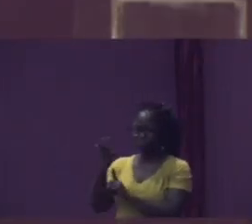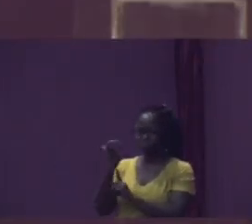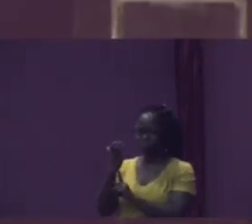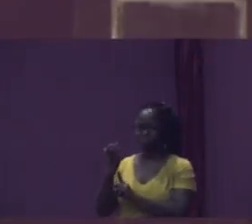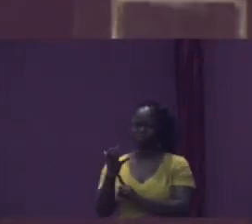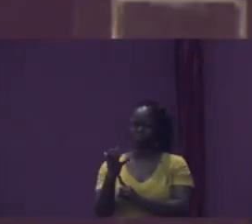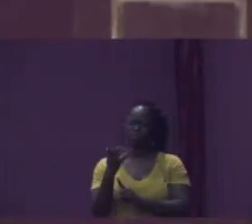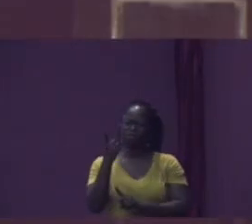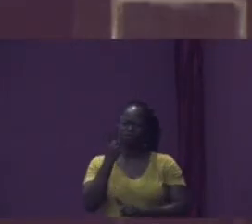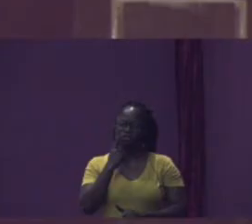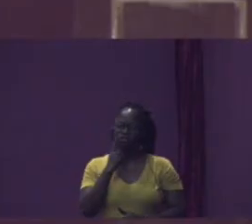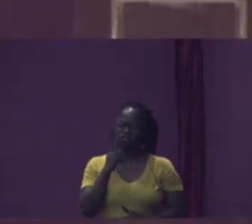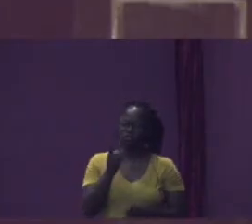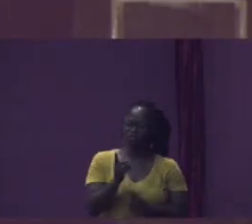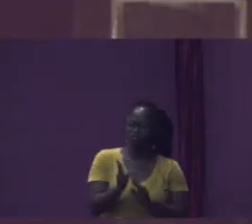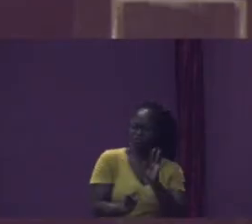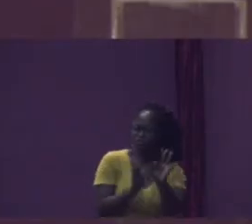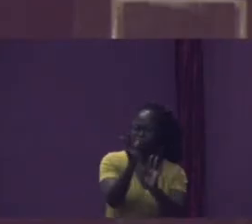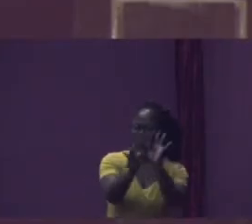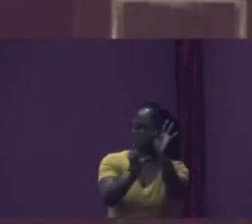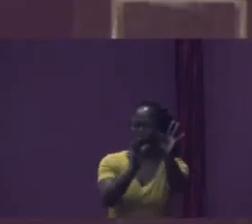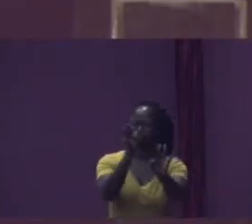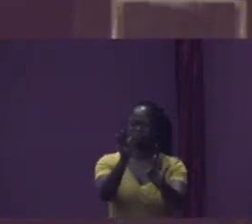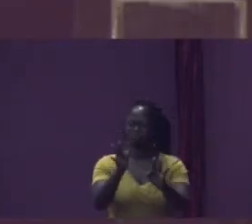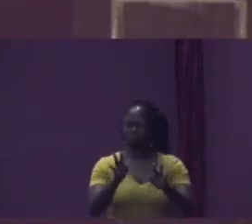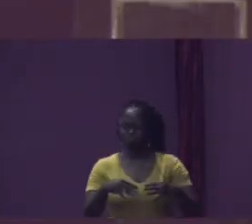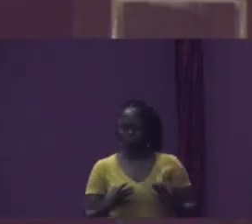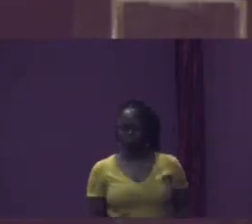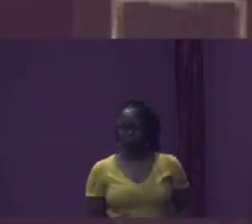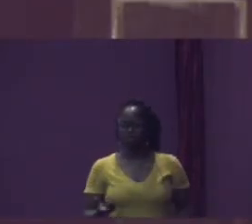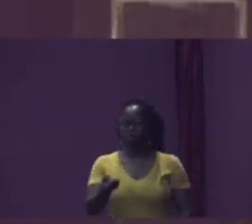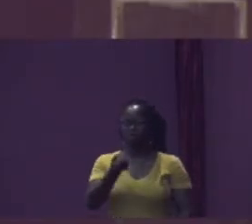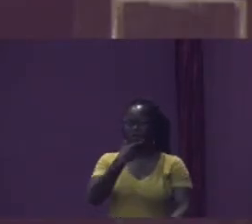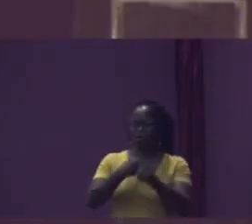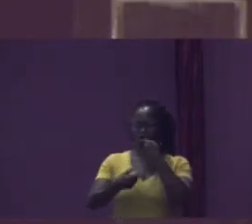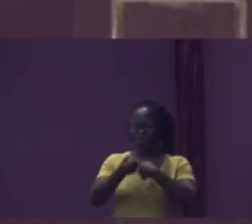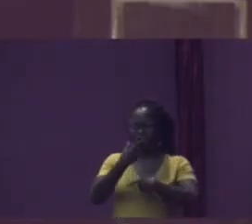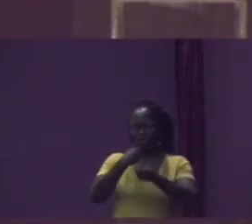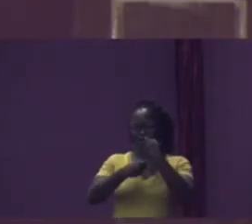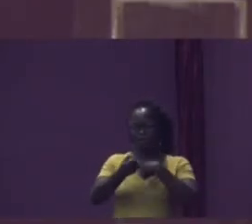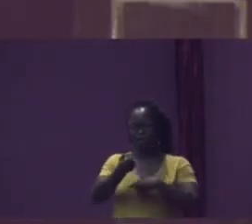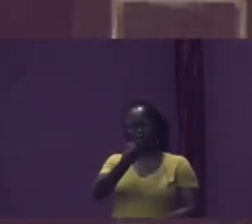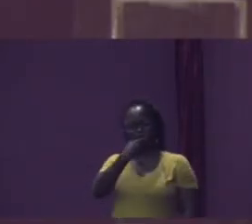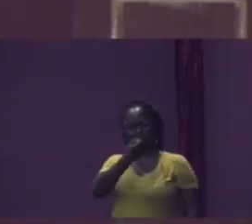days. So are the medications and supplies and blood and